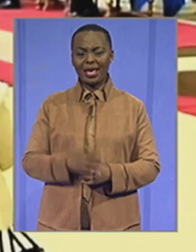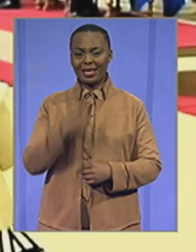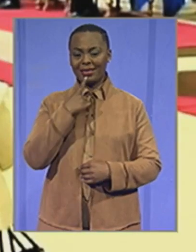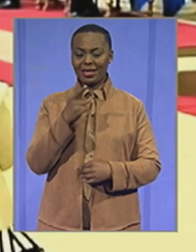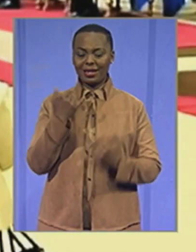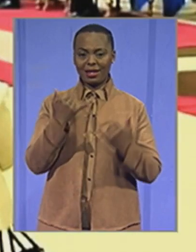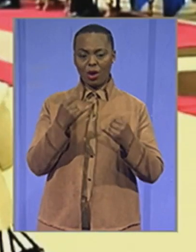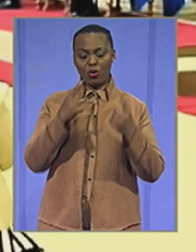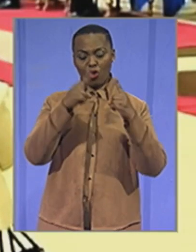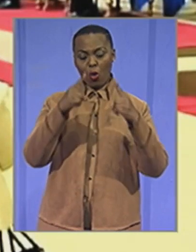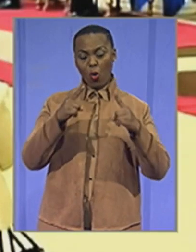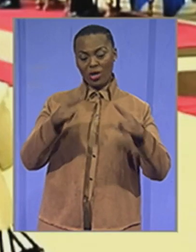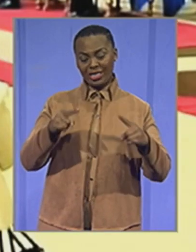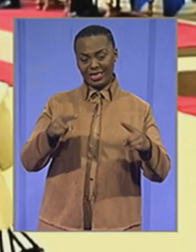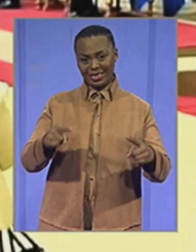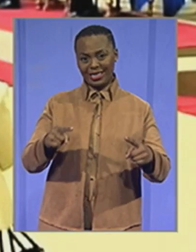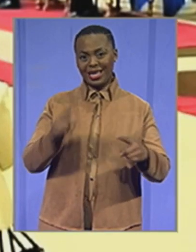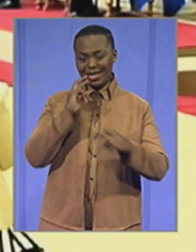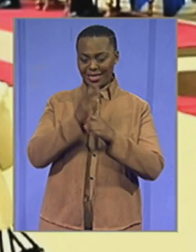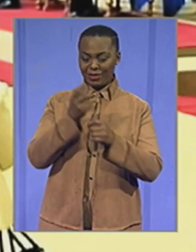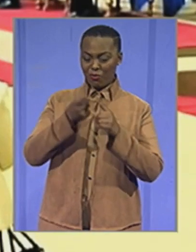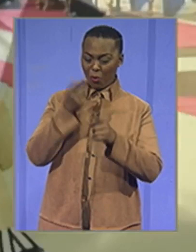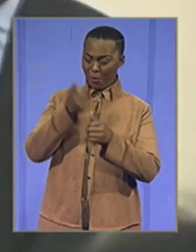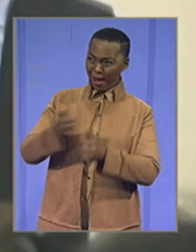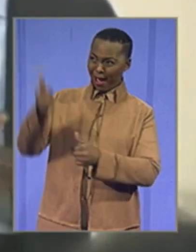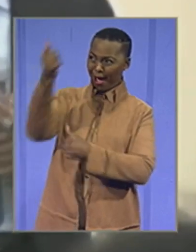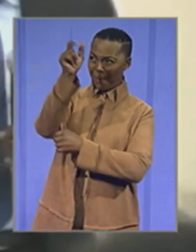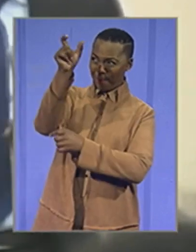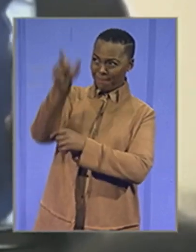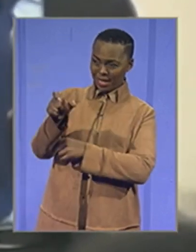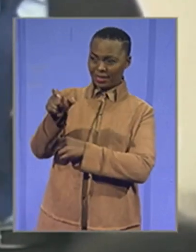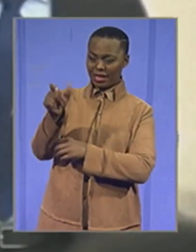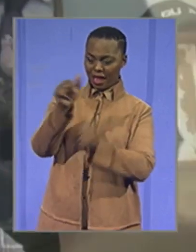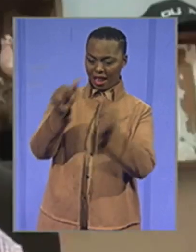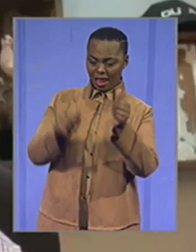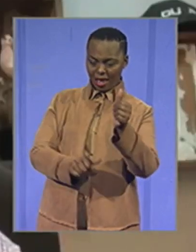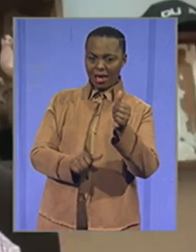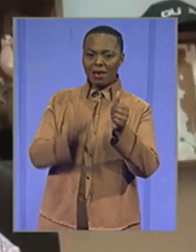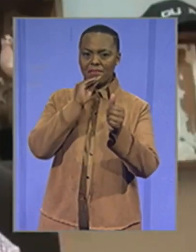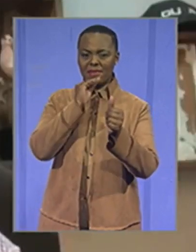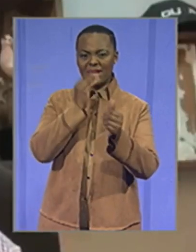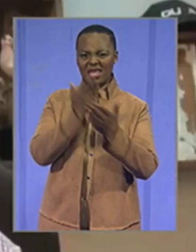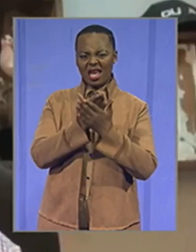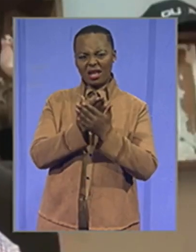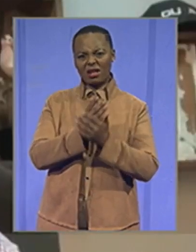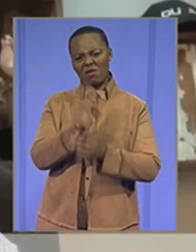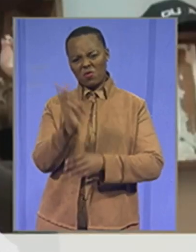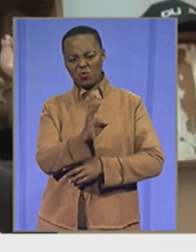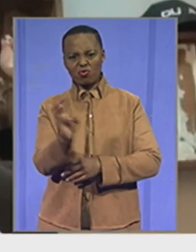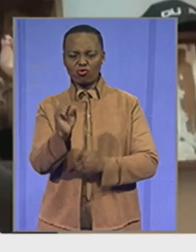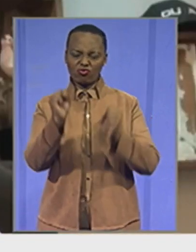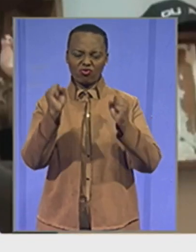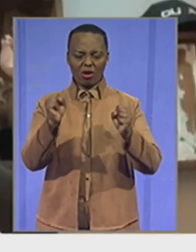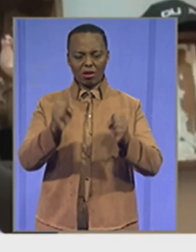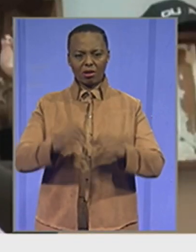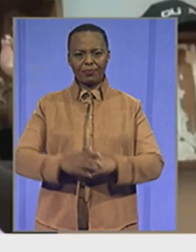boruni jono bo ka simolola kwa godimo se se tla romela molaetsa o matla. We believe that they